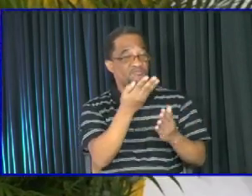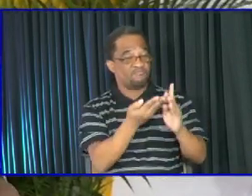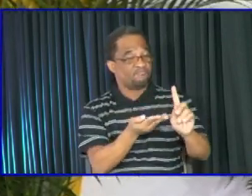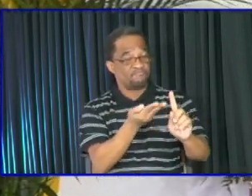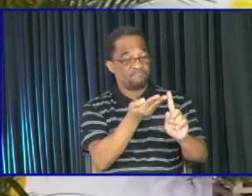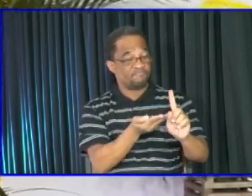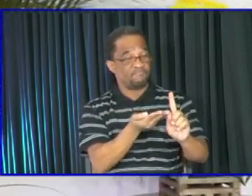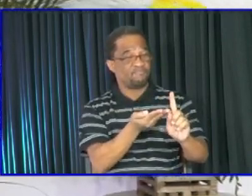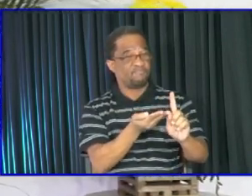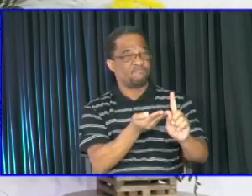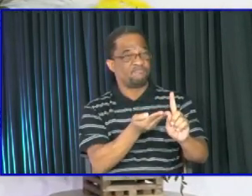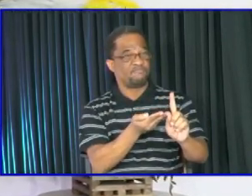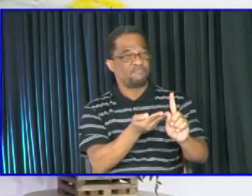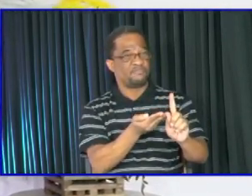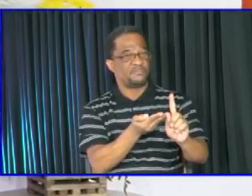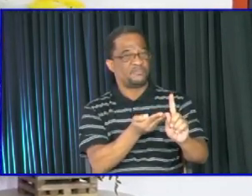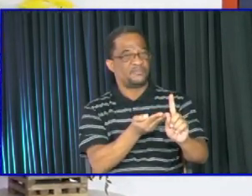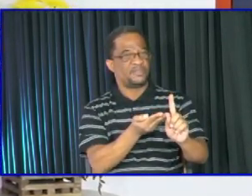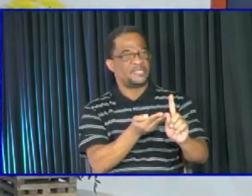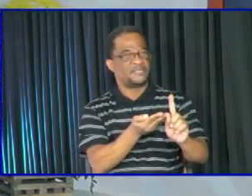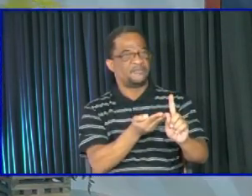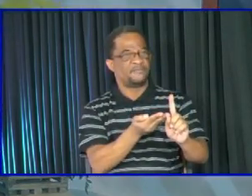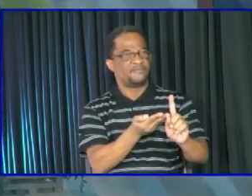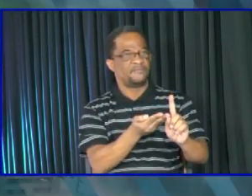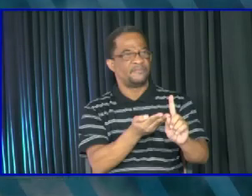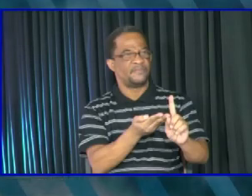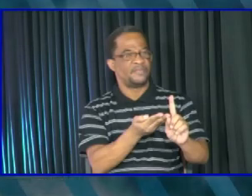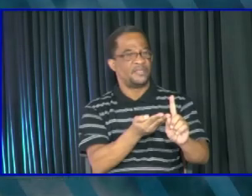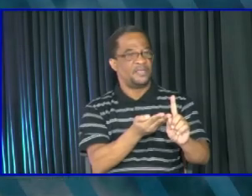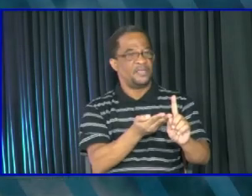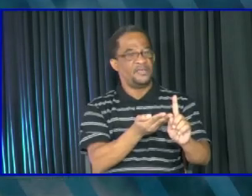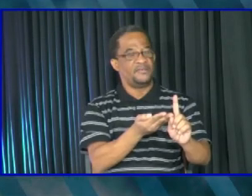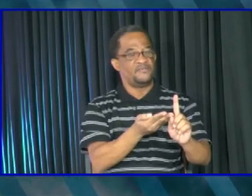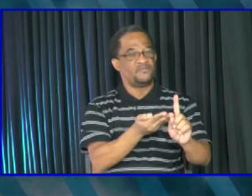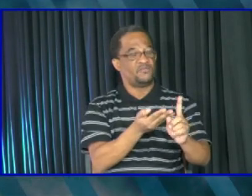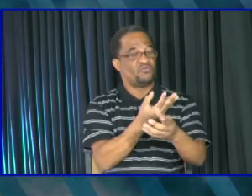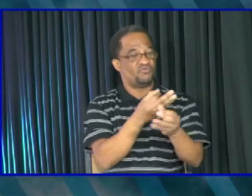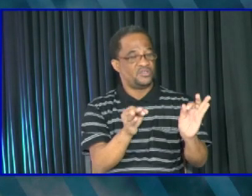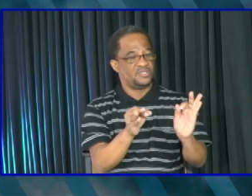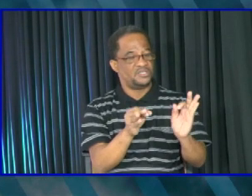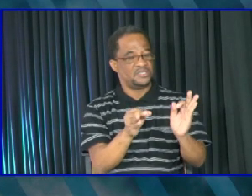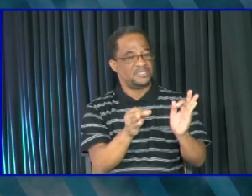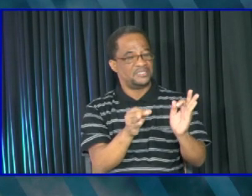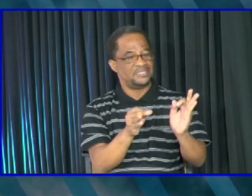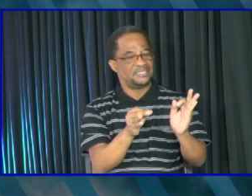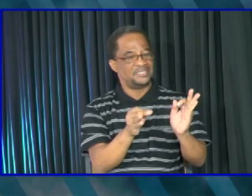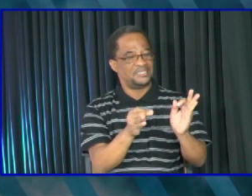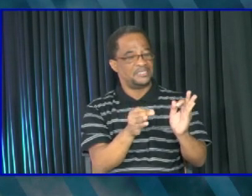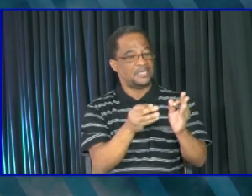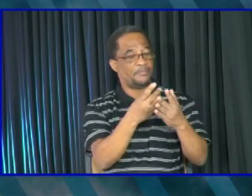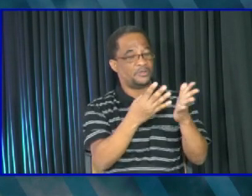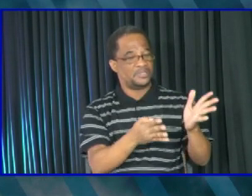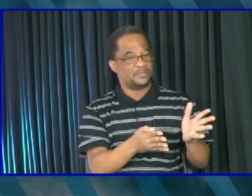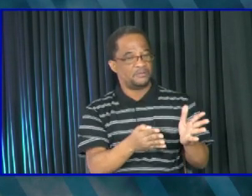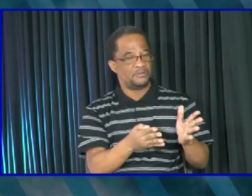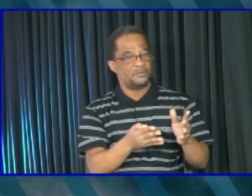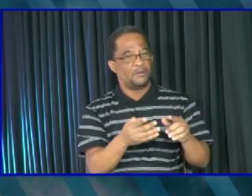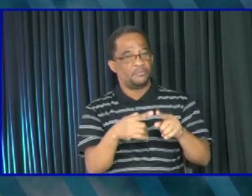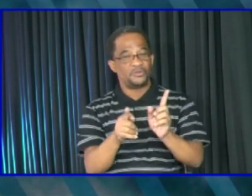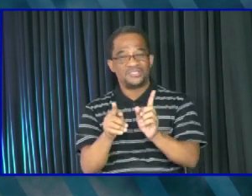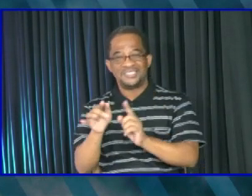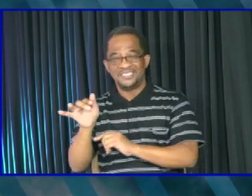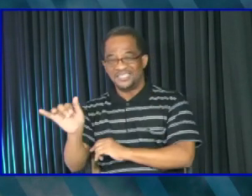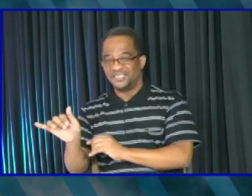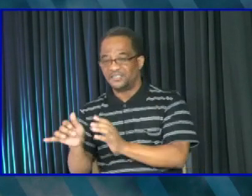when he had scourged Jesus, he delivered him to be crucified. The Bible continues, then the